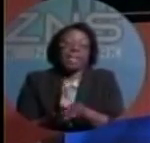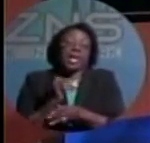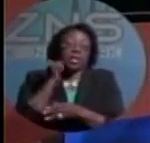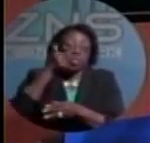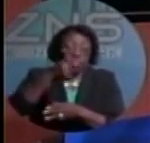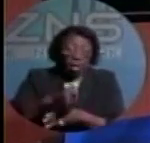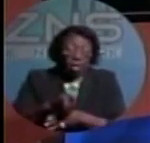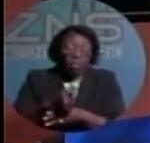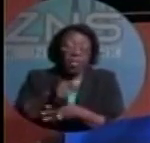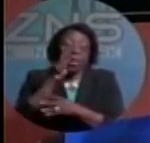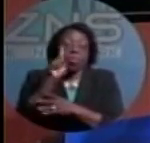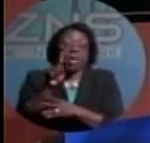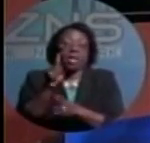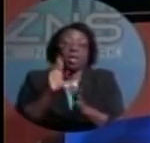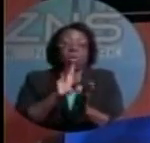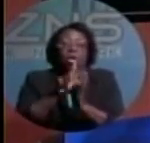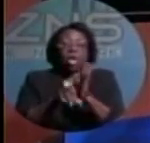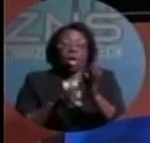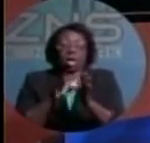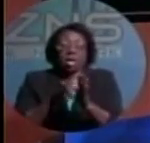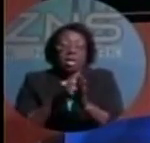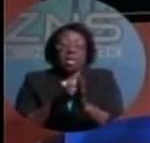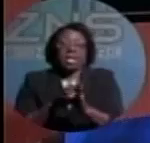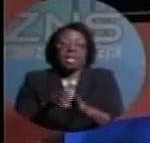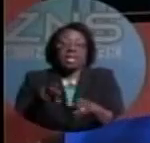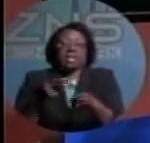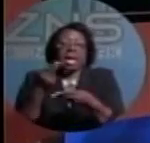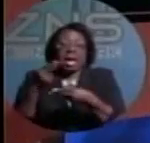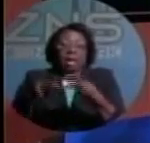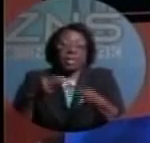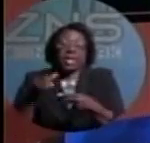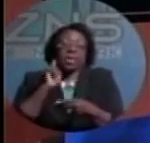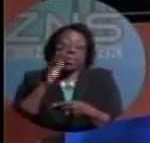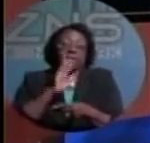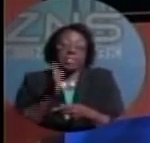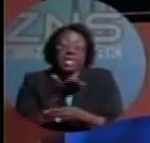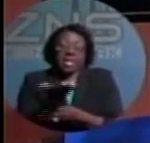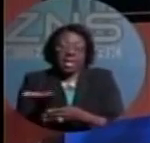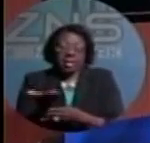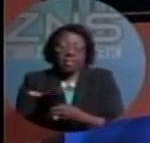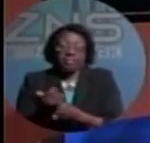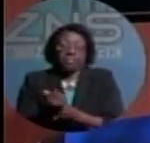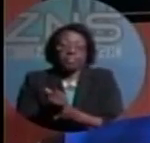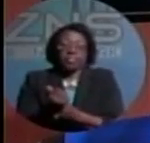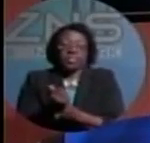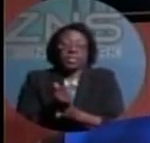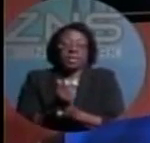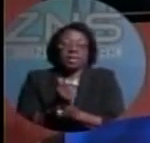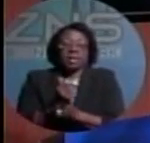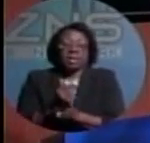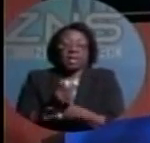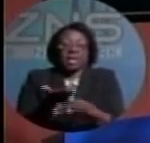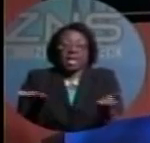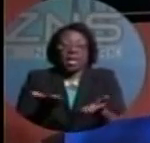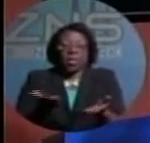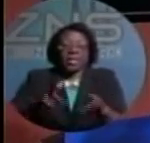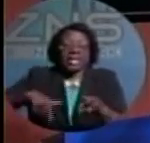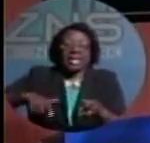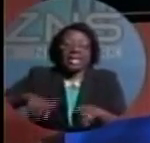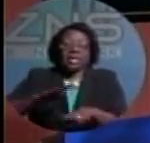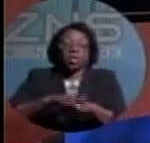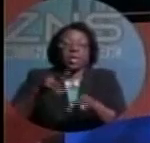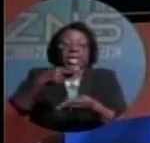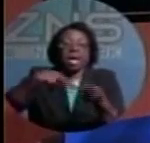it'll make its initial encounter with the central Bahamas, though its impacts will be felt throughout the archipelago. Here with the latest on